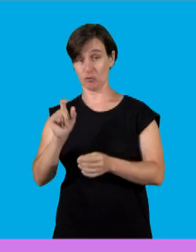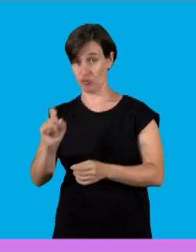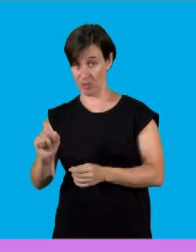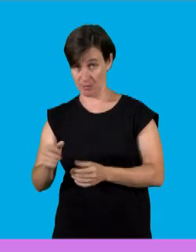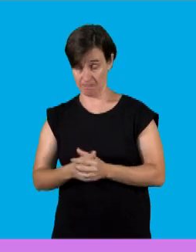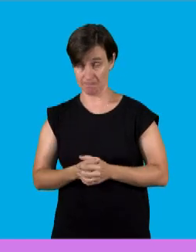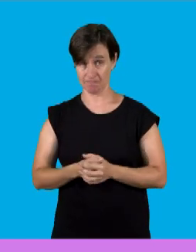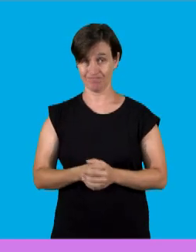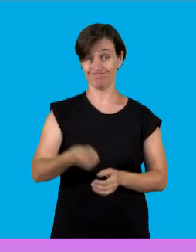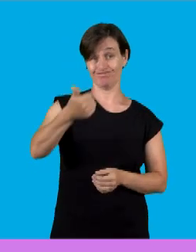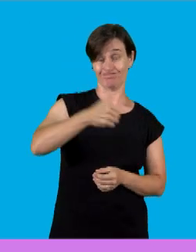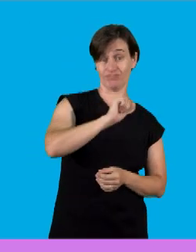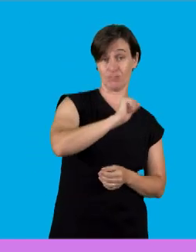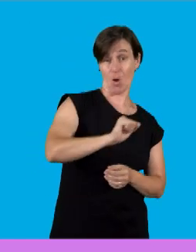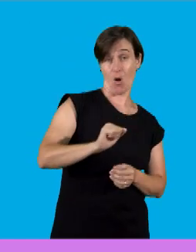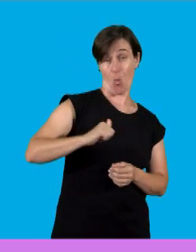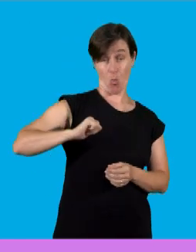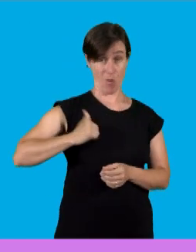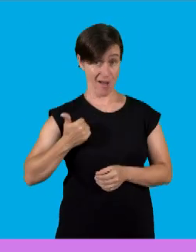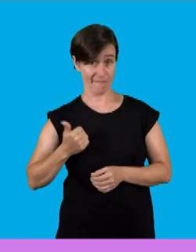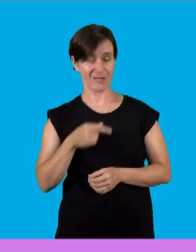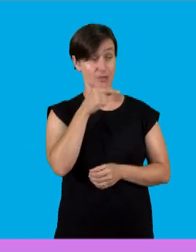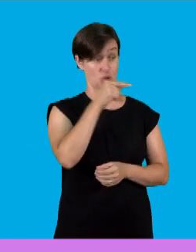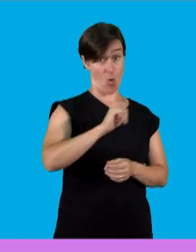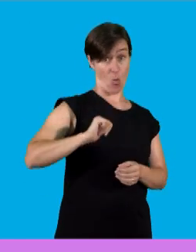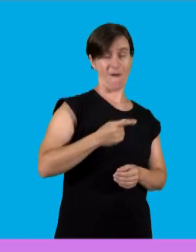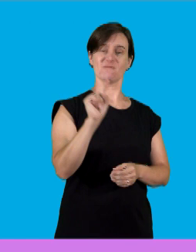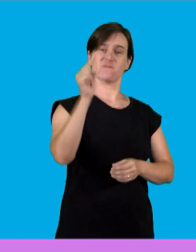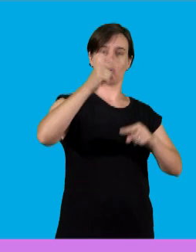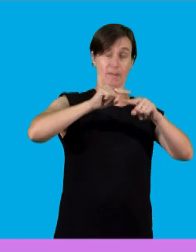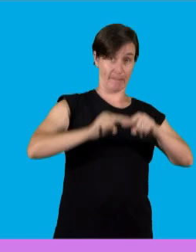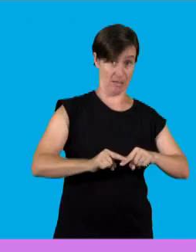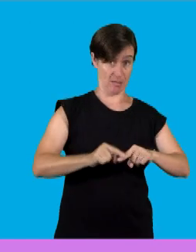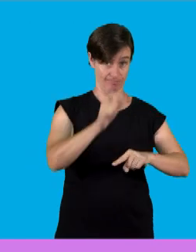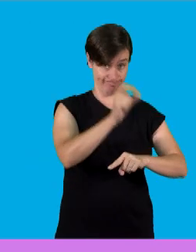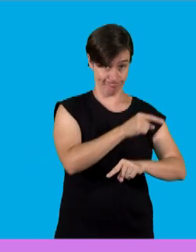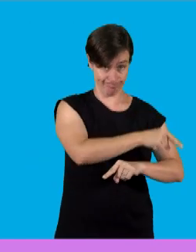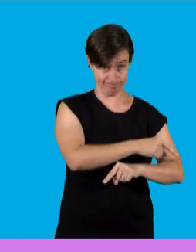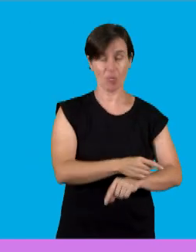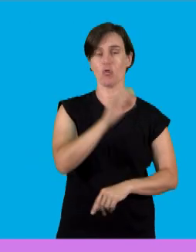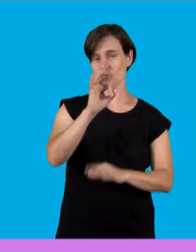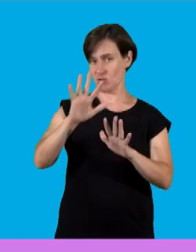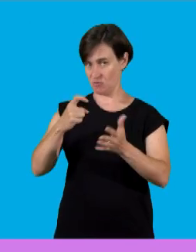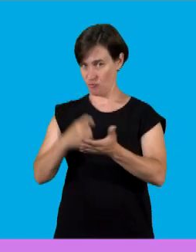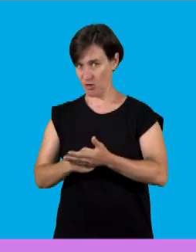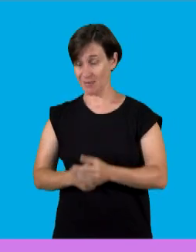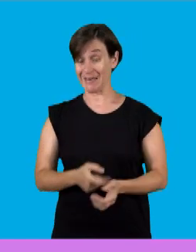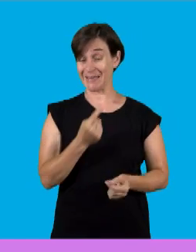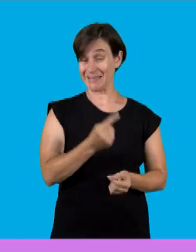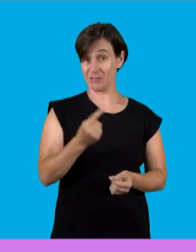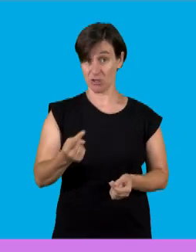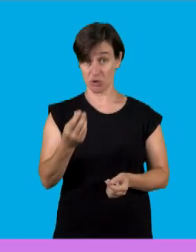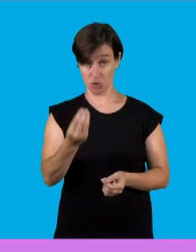aid tax credit. His wife, which is now the first dependent, also 310 rand. And then